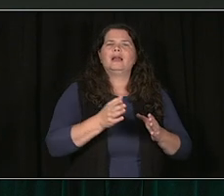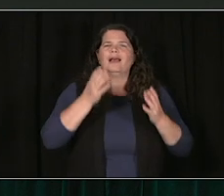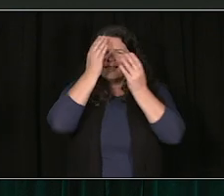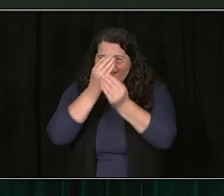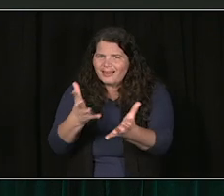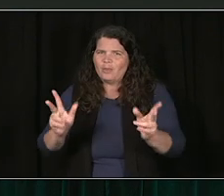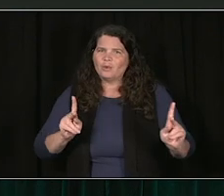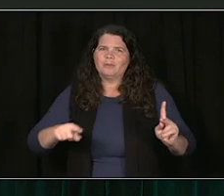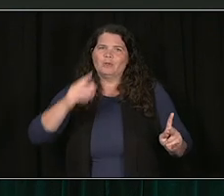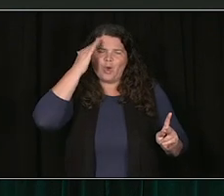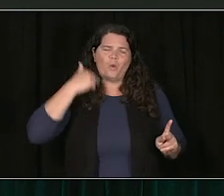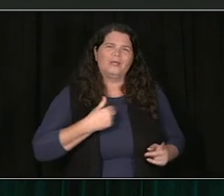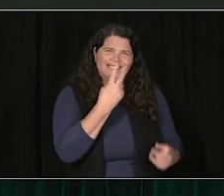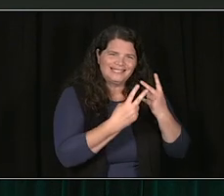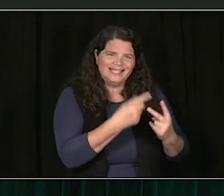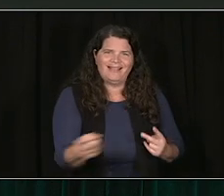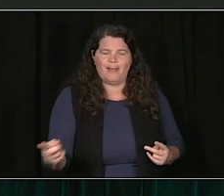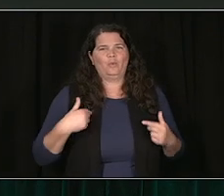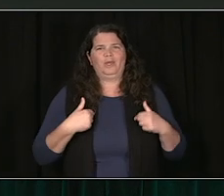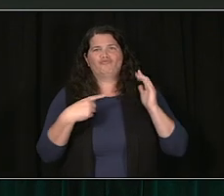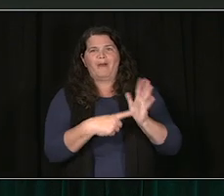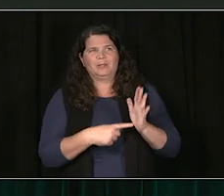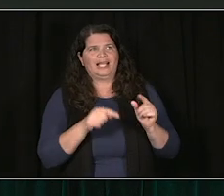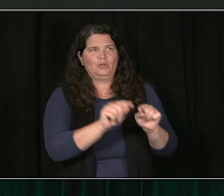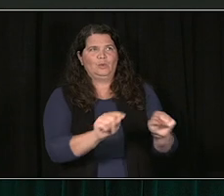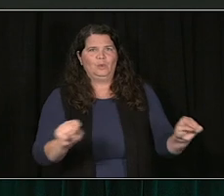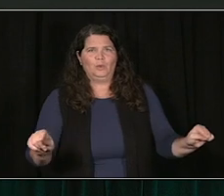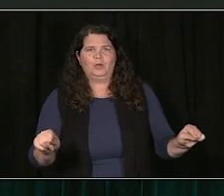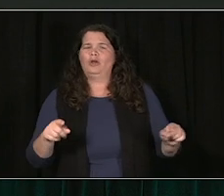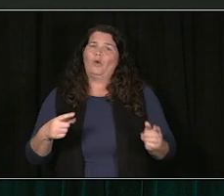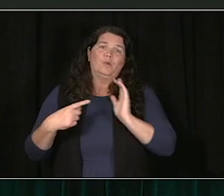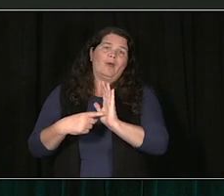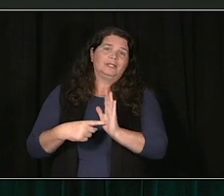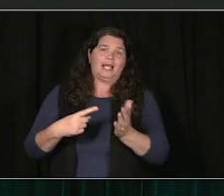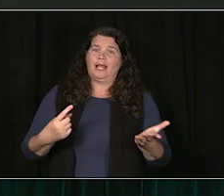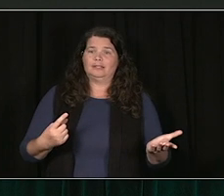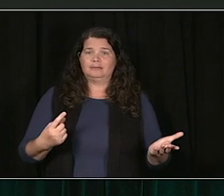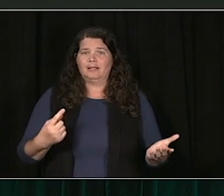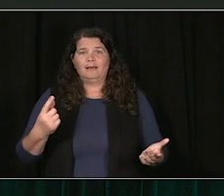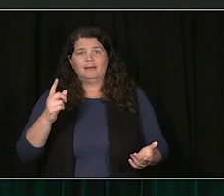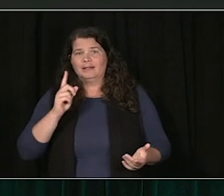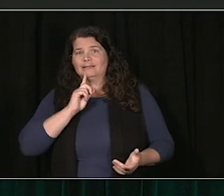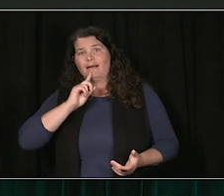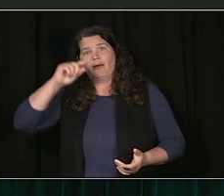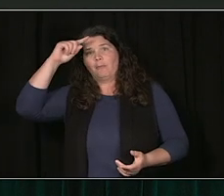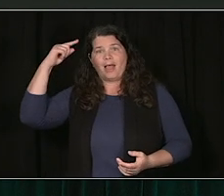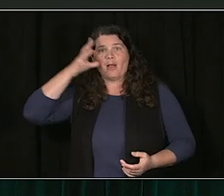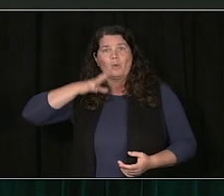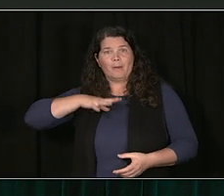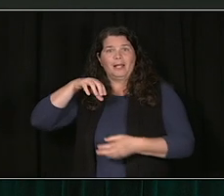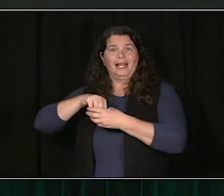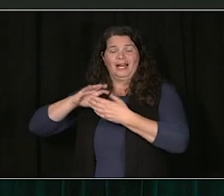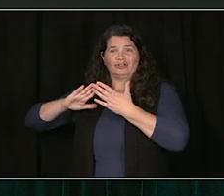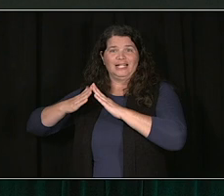seen, right? When you represent a single Black woman in an inner city and